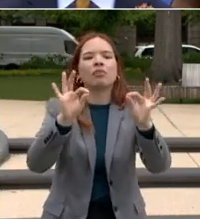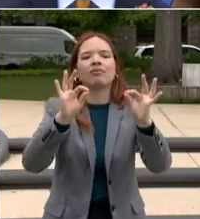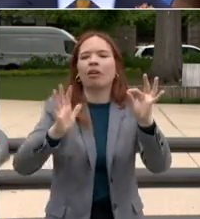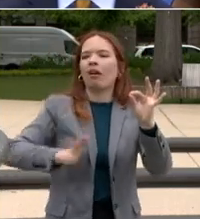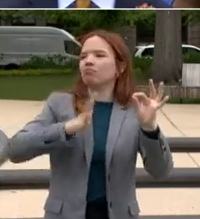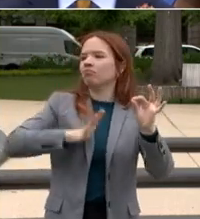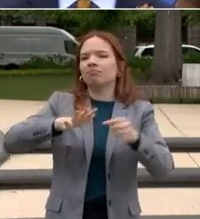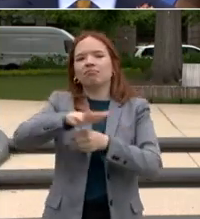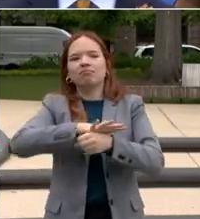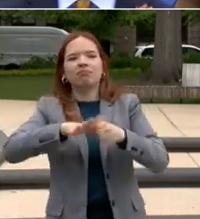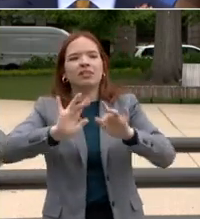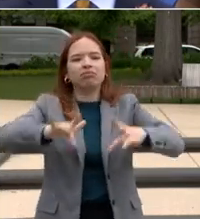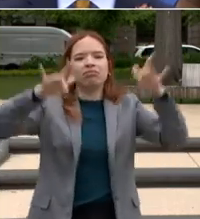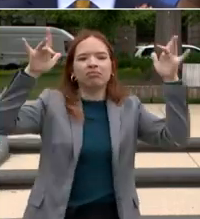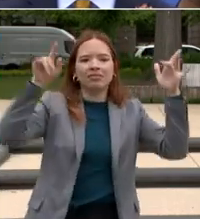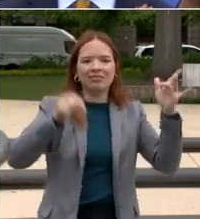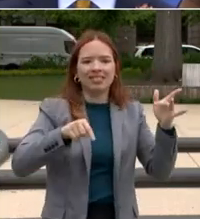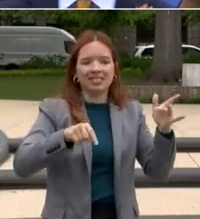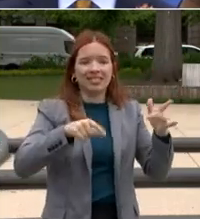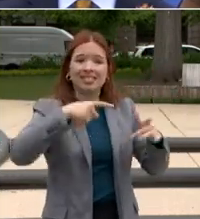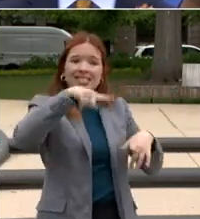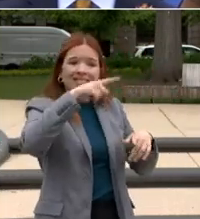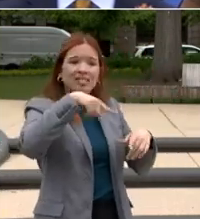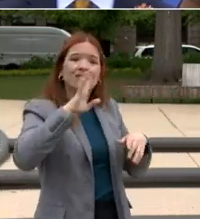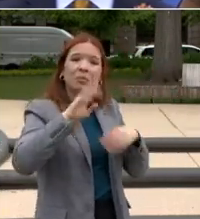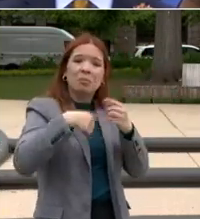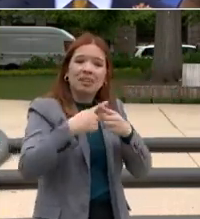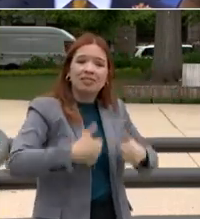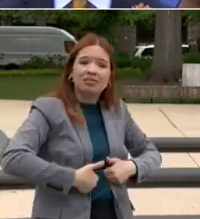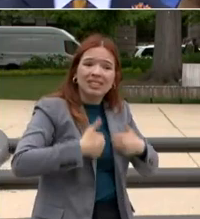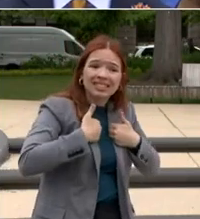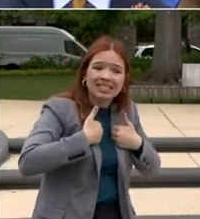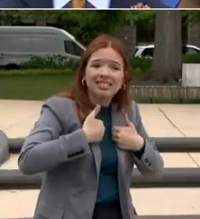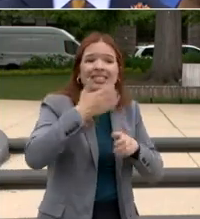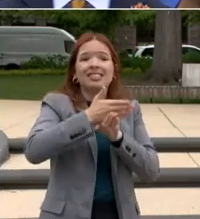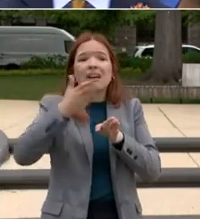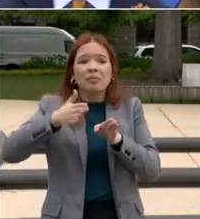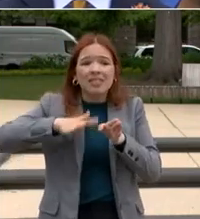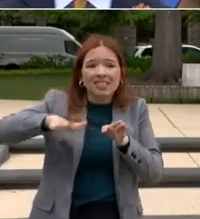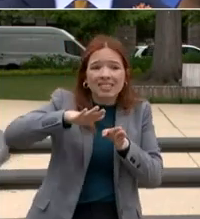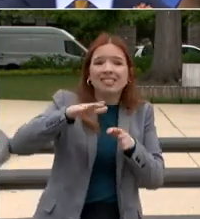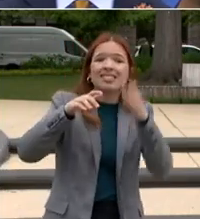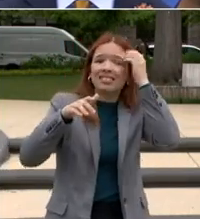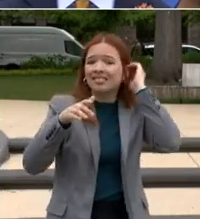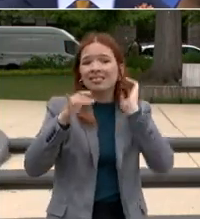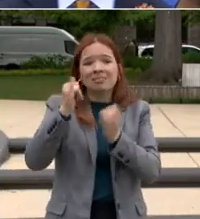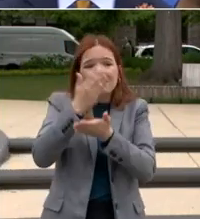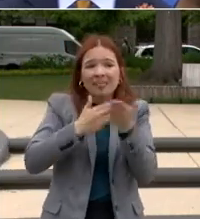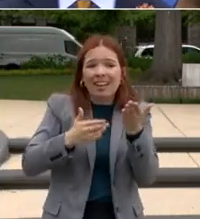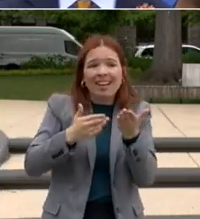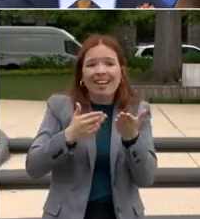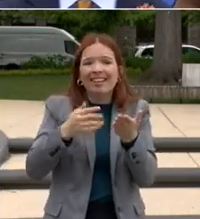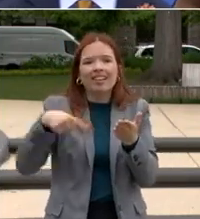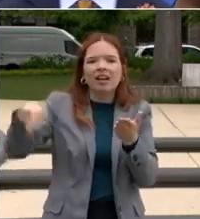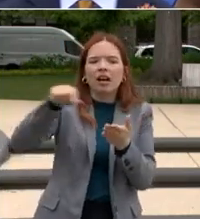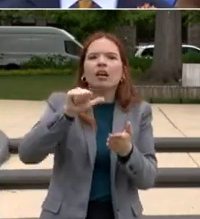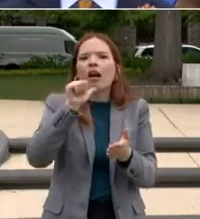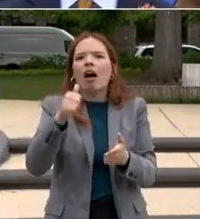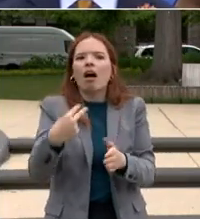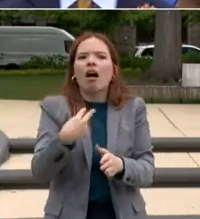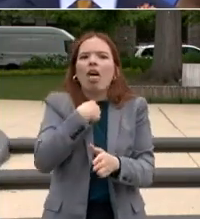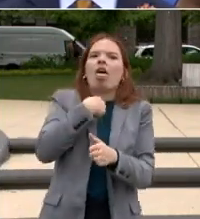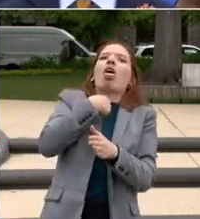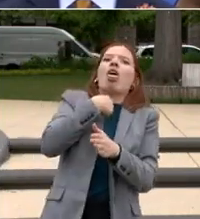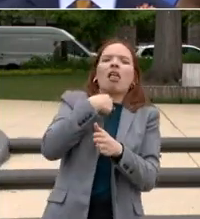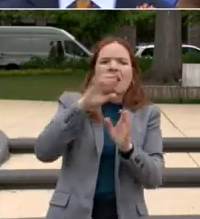future tenants is about the next iteration of the downtown, not the gridlock that they currently have